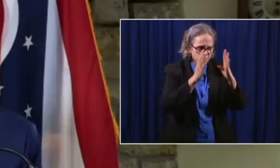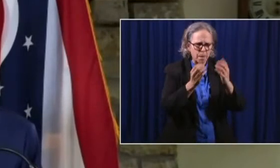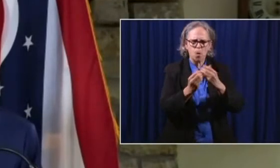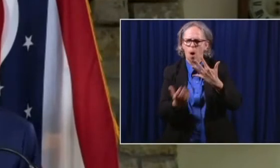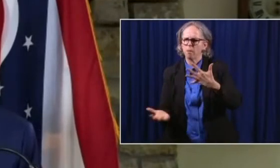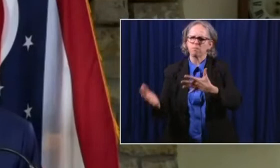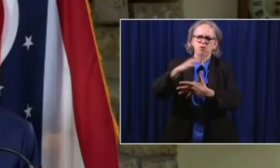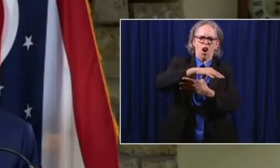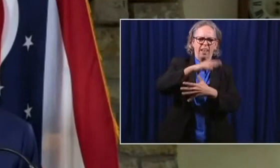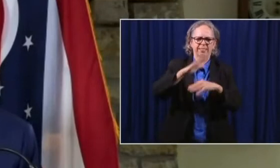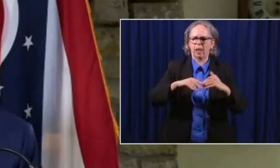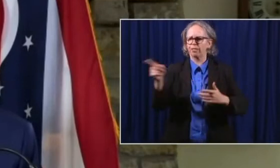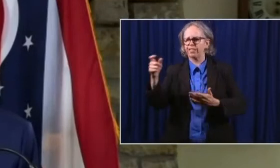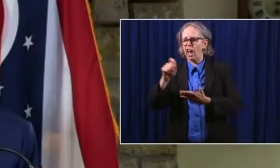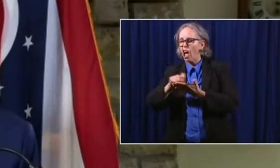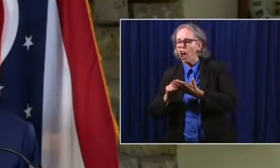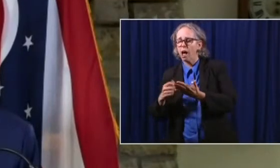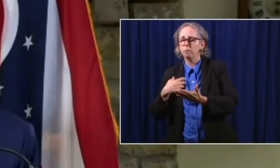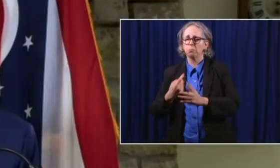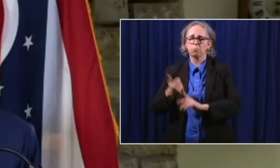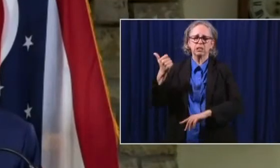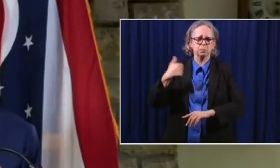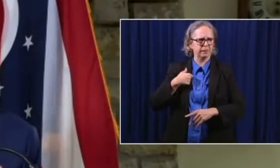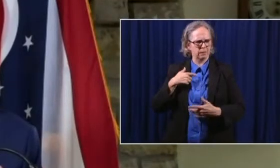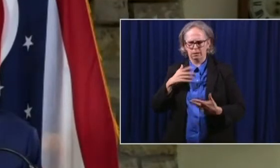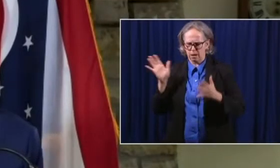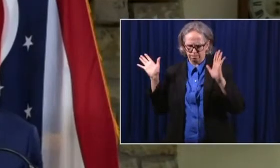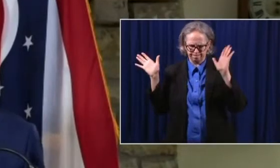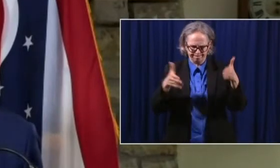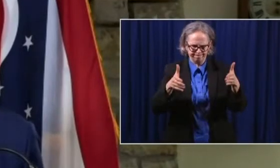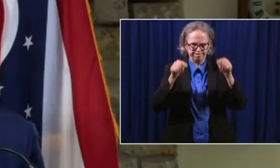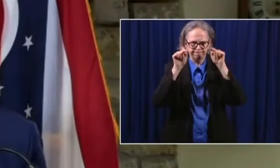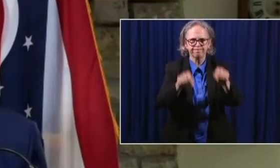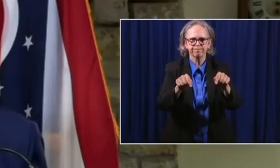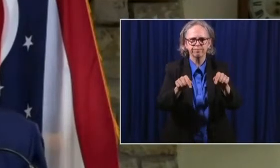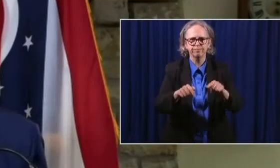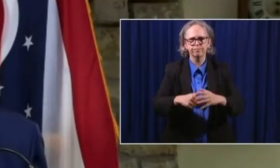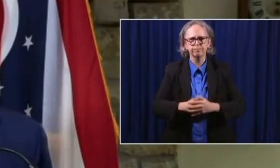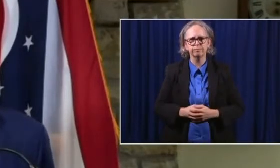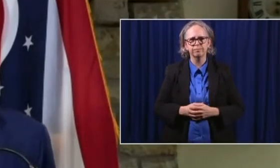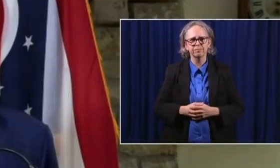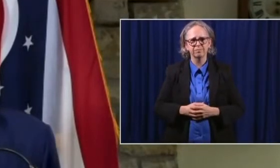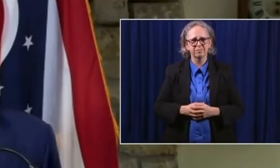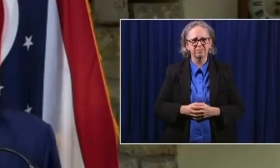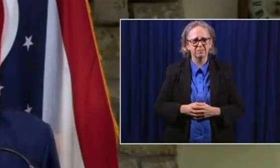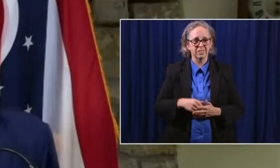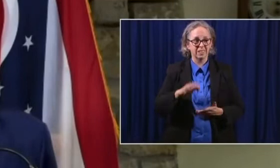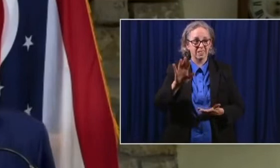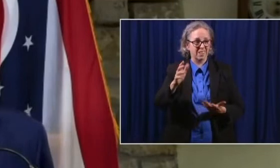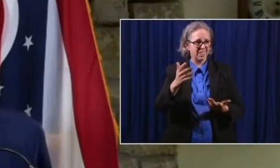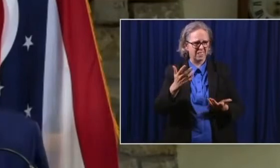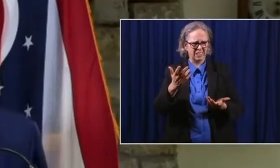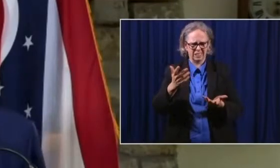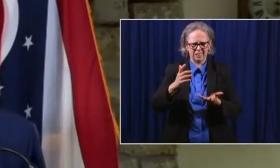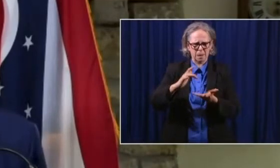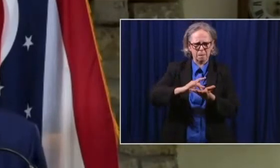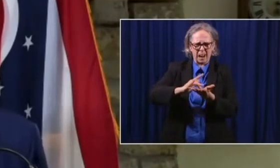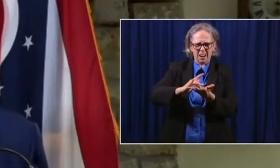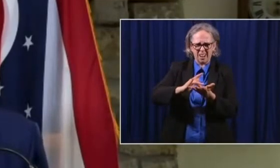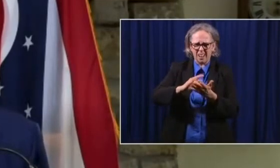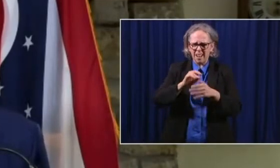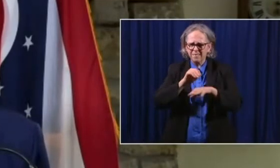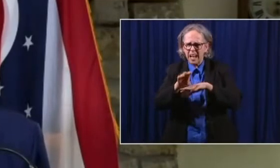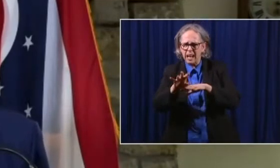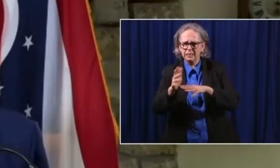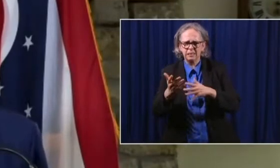is focused on absolutely every single day. Finally, as far as the medical advice, look, we get the